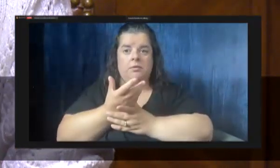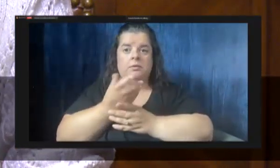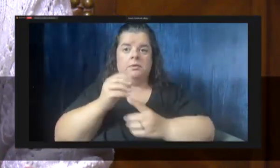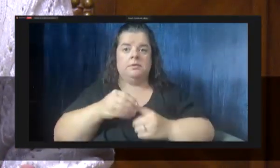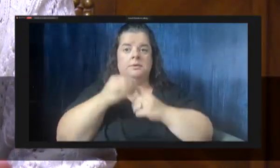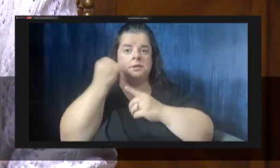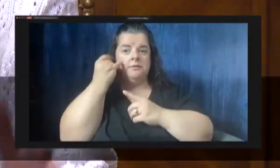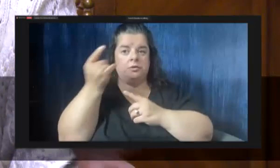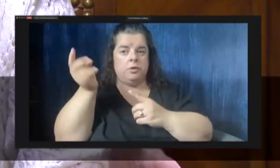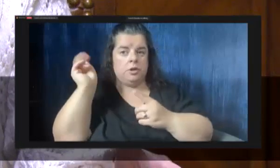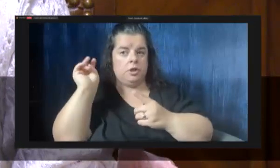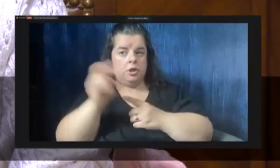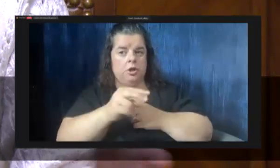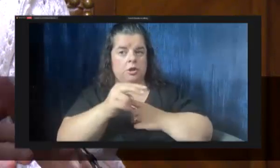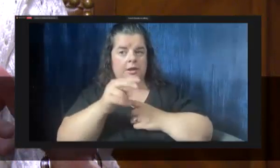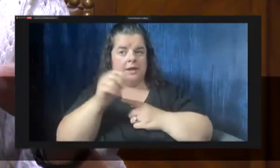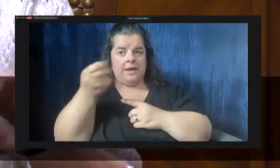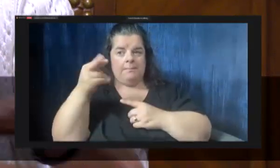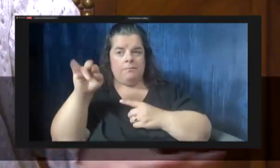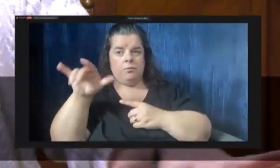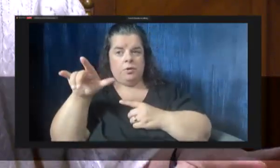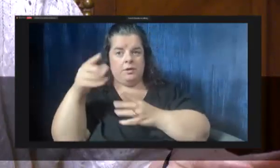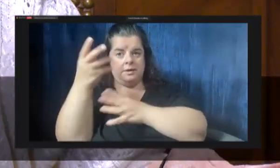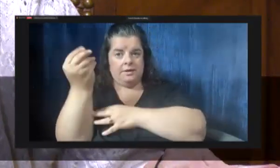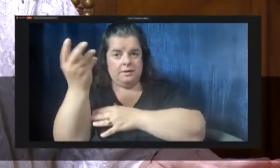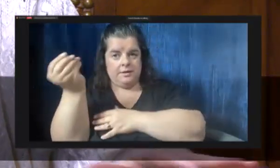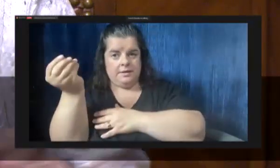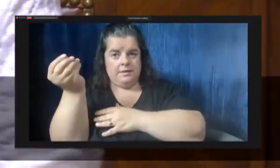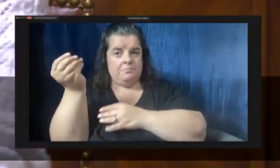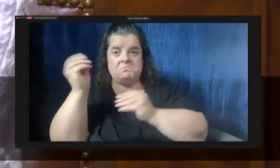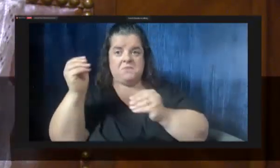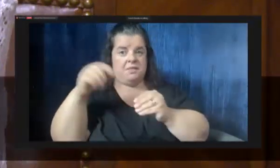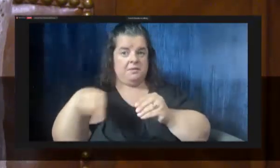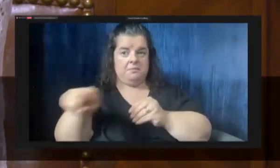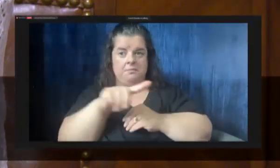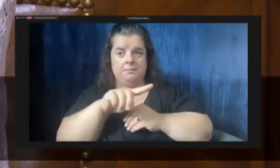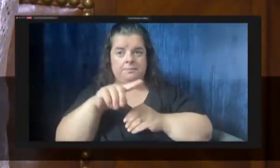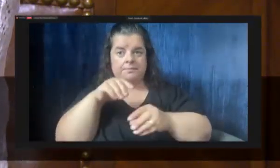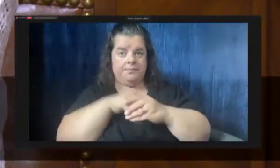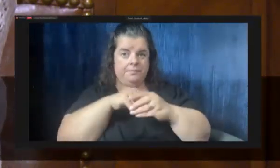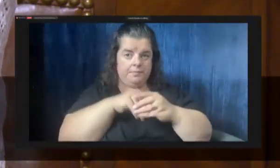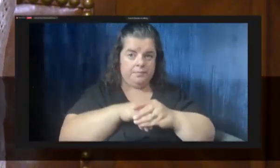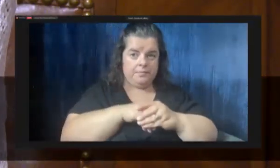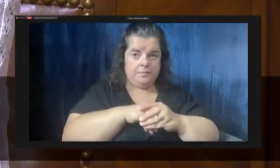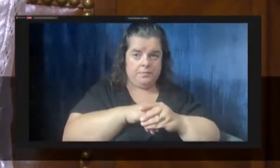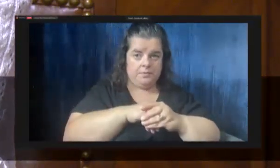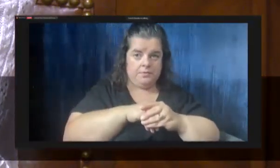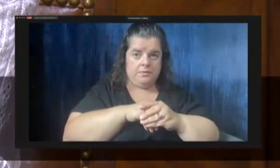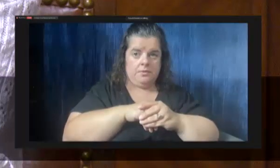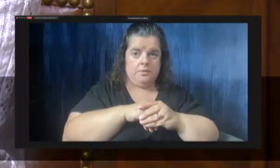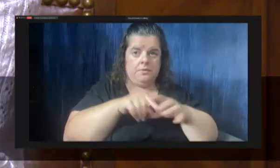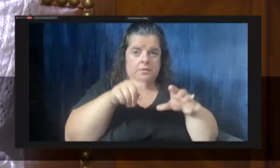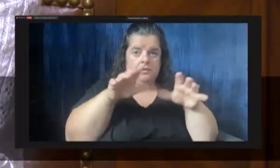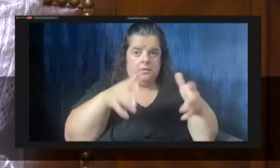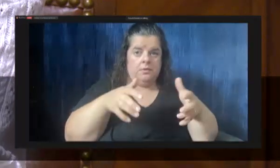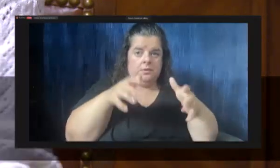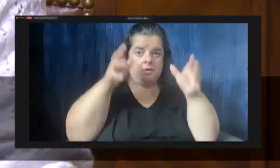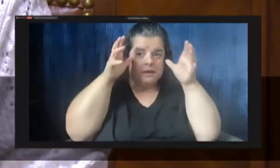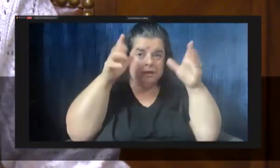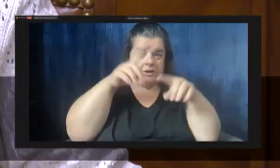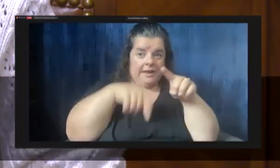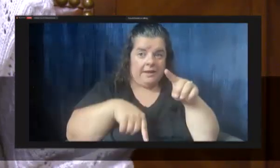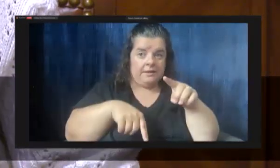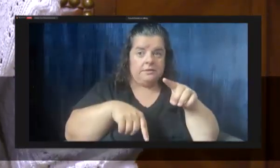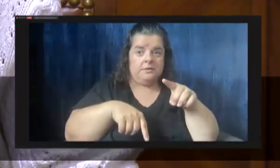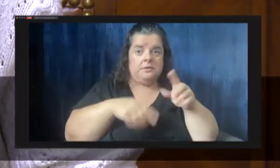say, April. Outside the exclosure, nothing on the ground. Inside the exclosure where the deer can't be, there's